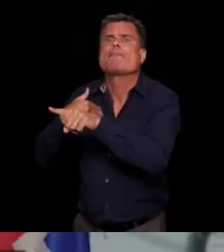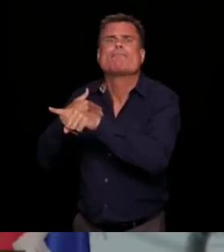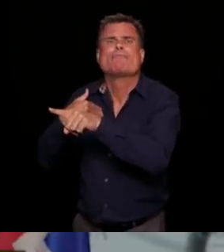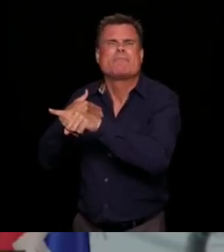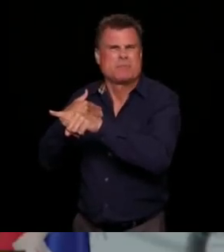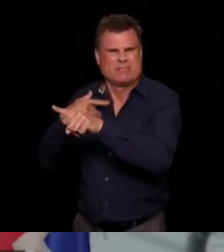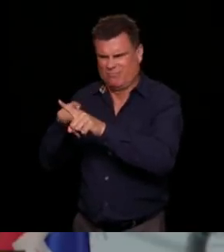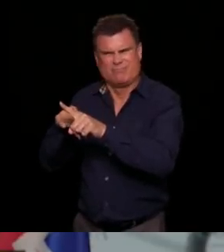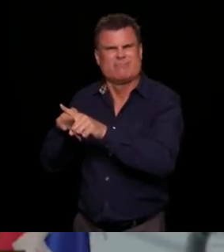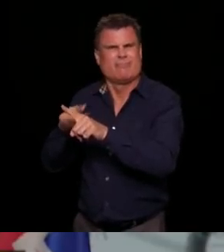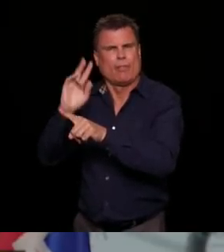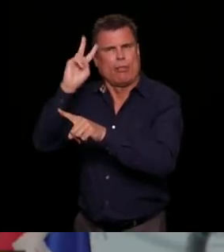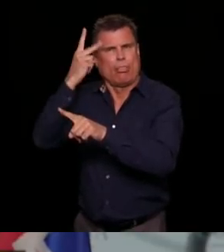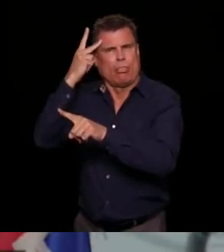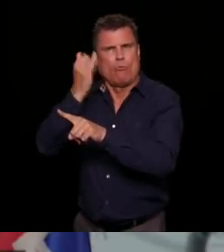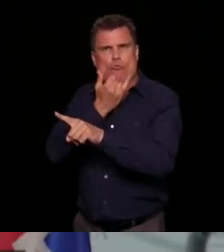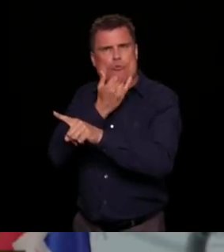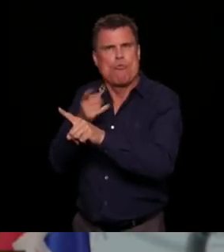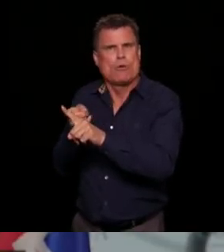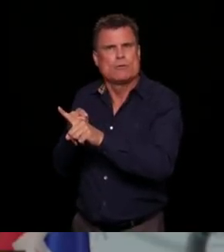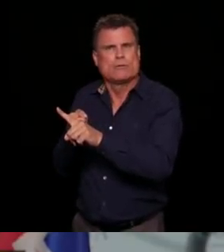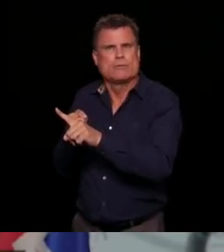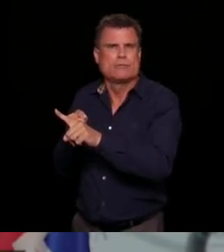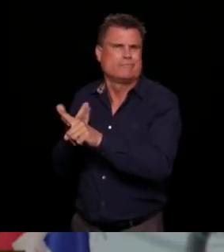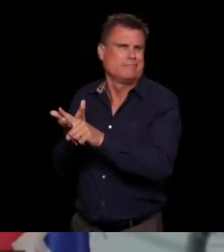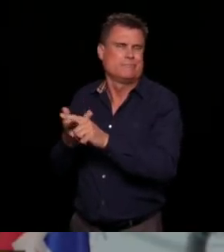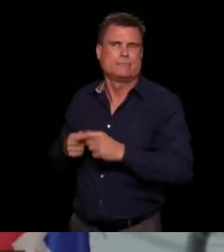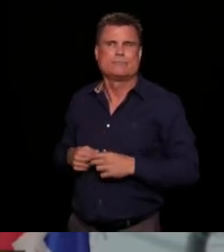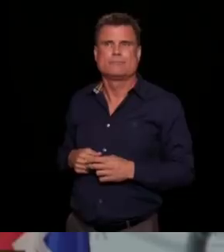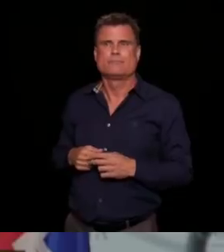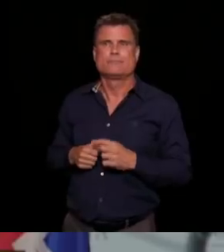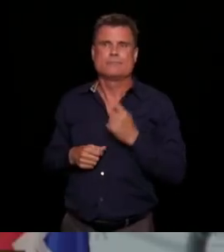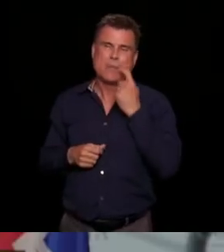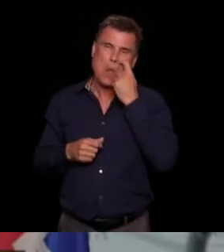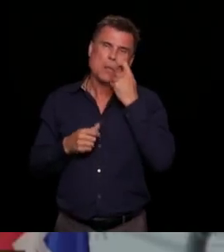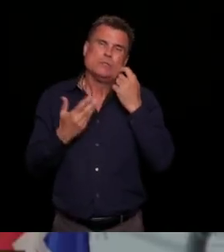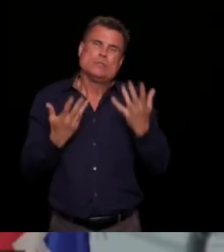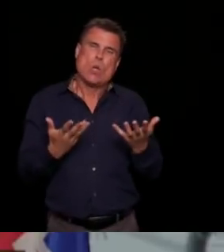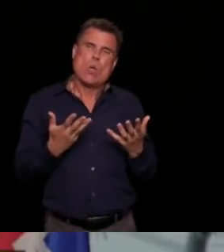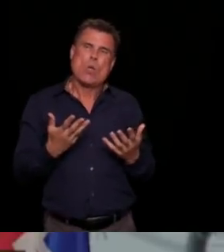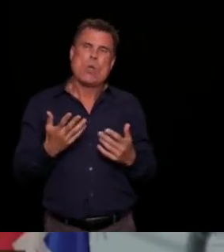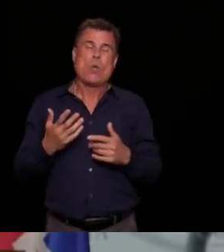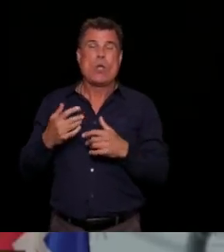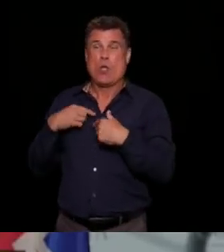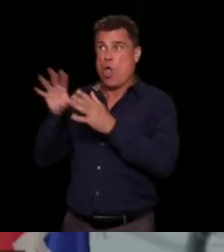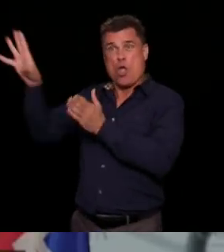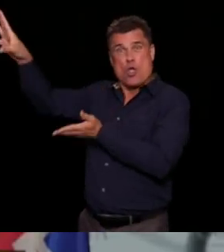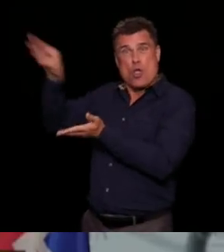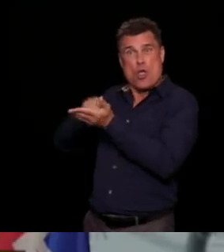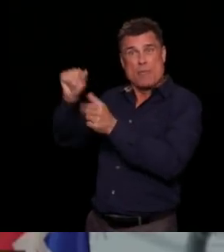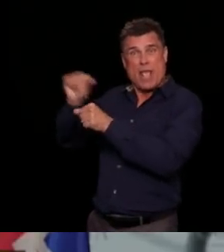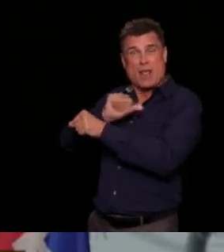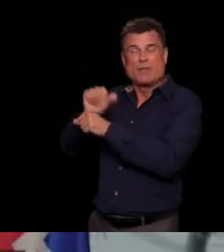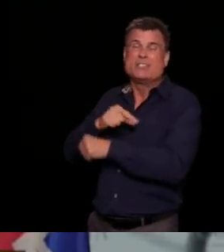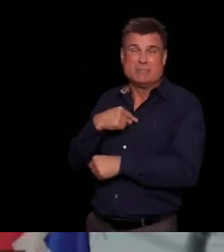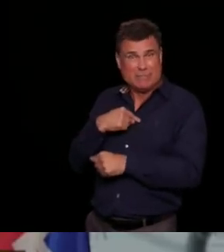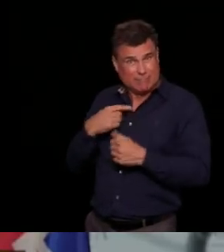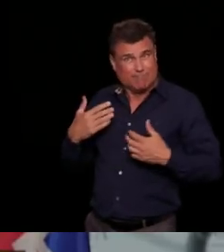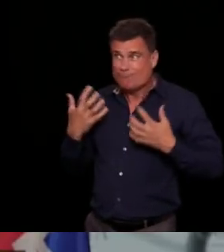stay safe and are safe. And so that is not something I'm anticipating in British Columbia. Follow-up,